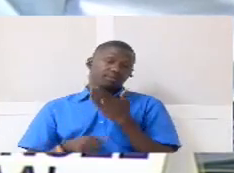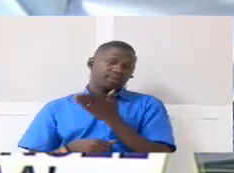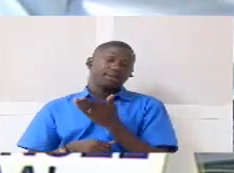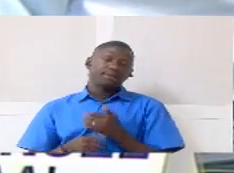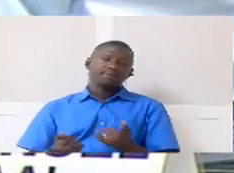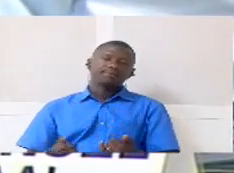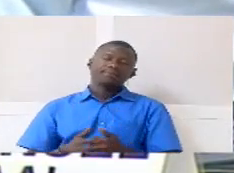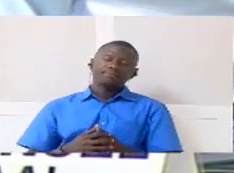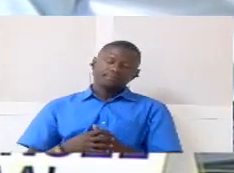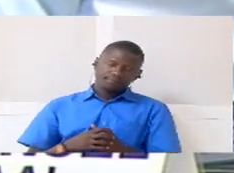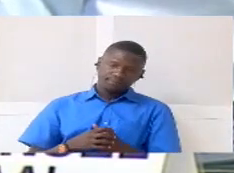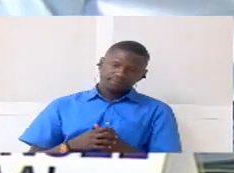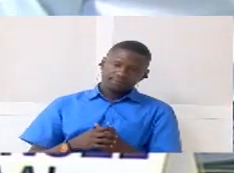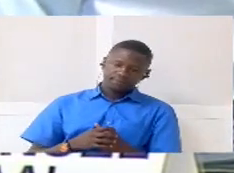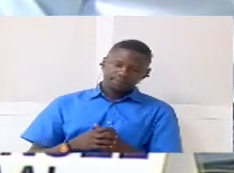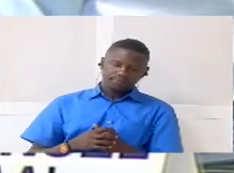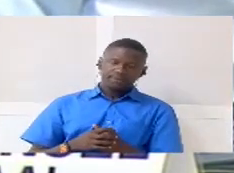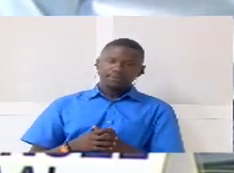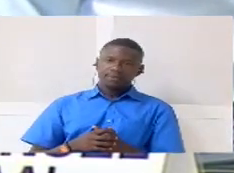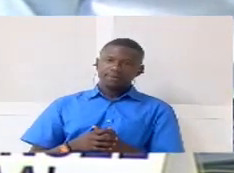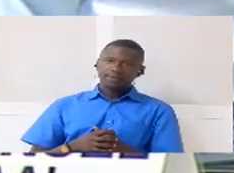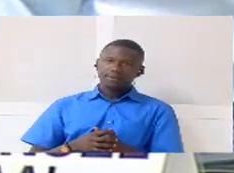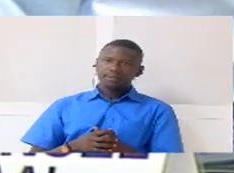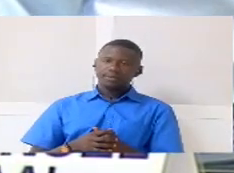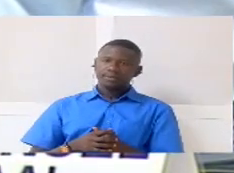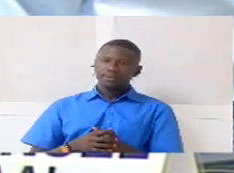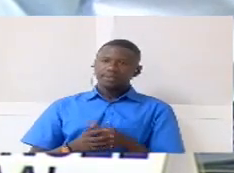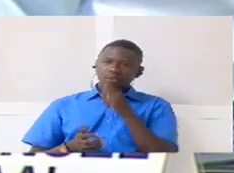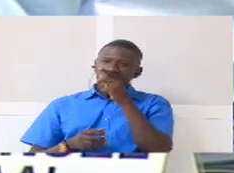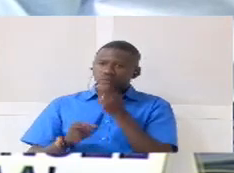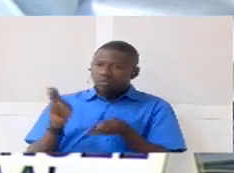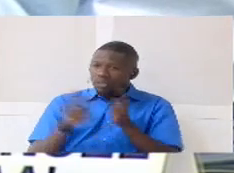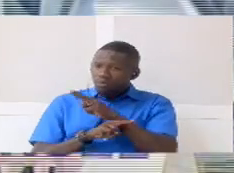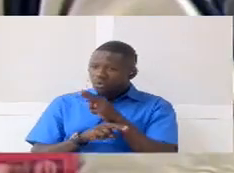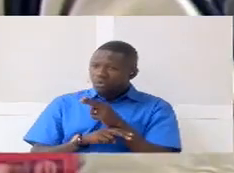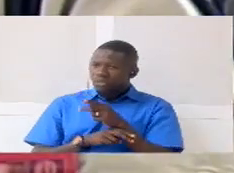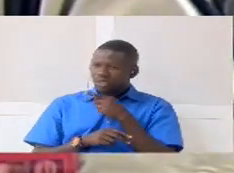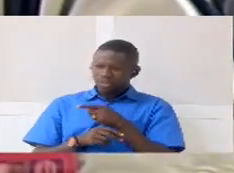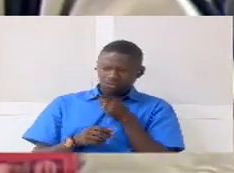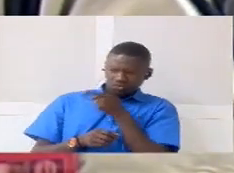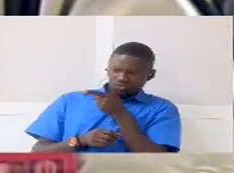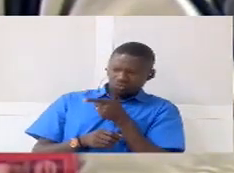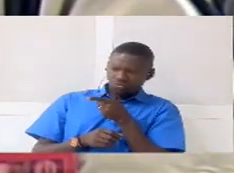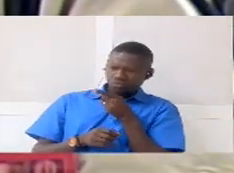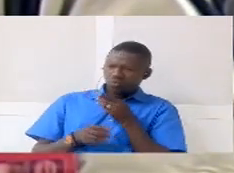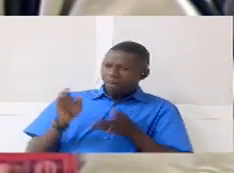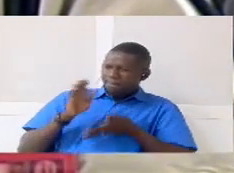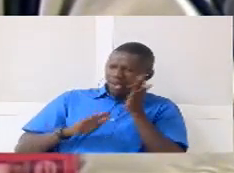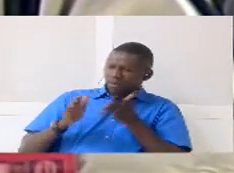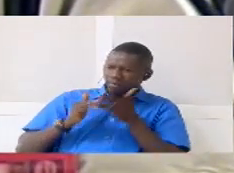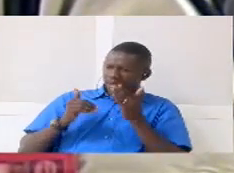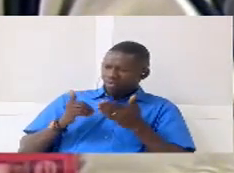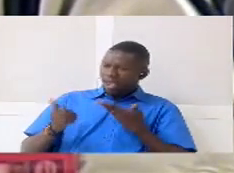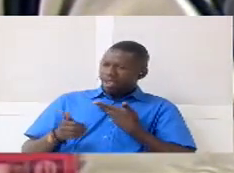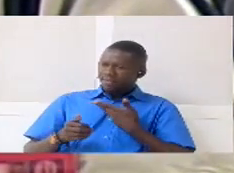that those who passed were not selected for that training? fodum e man fereke pour ka ñi